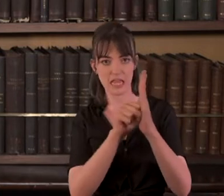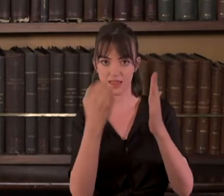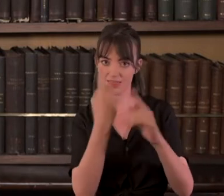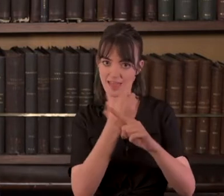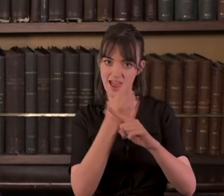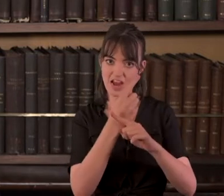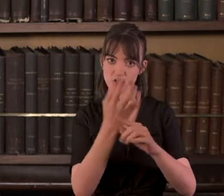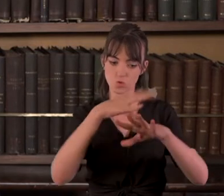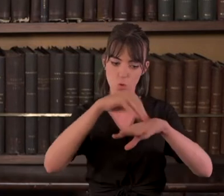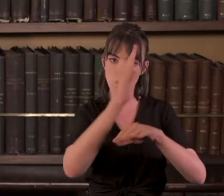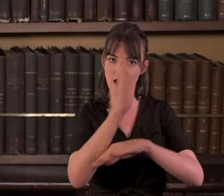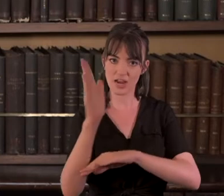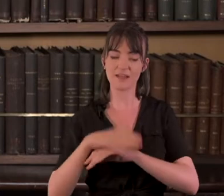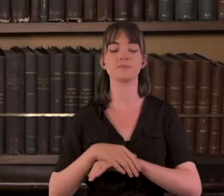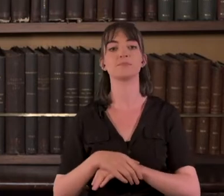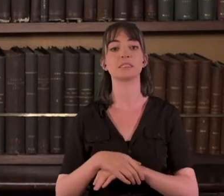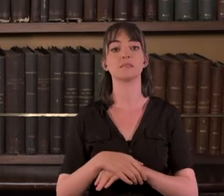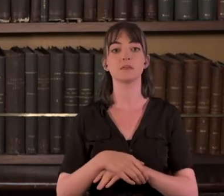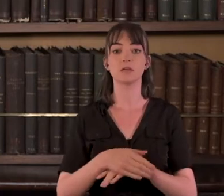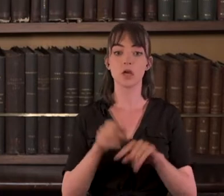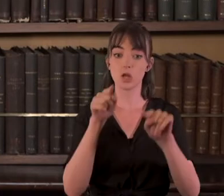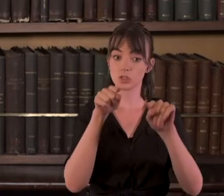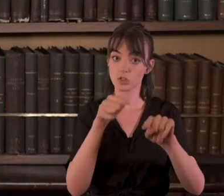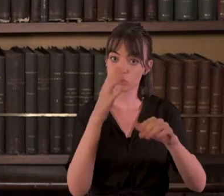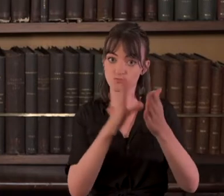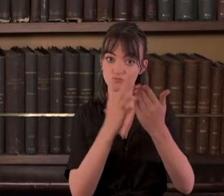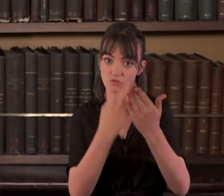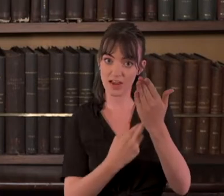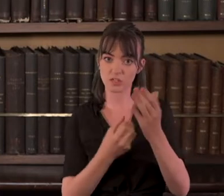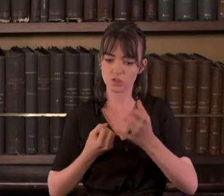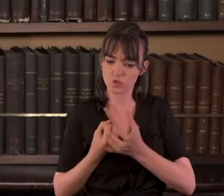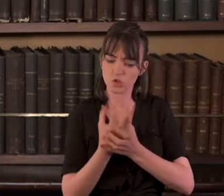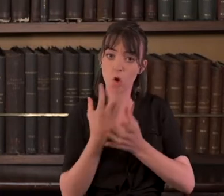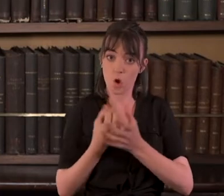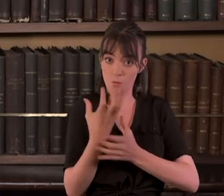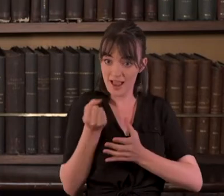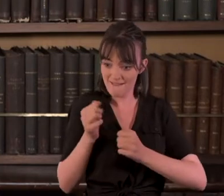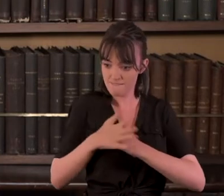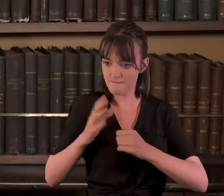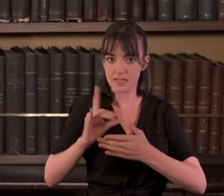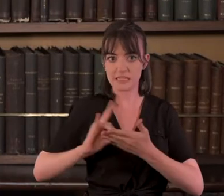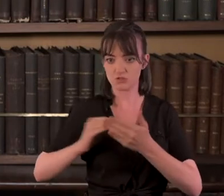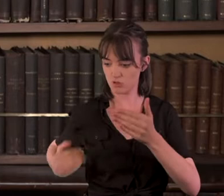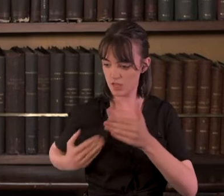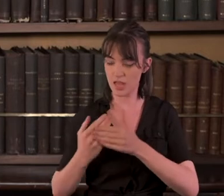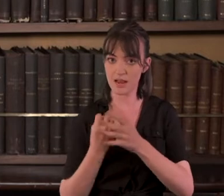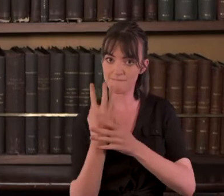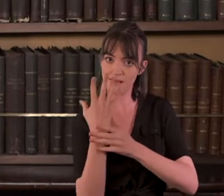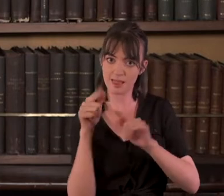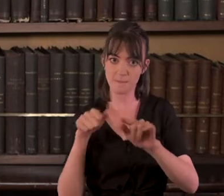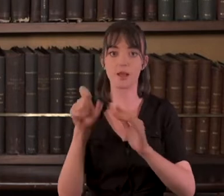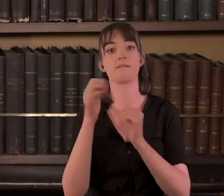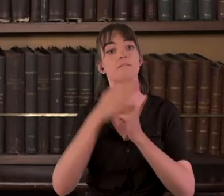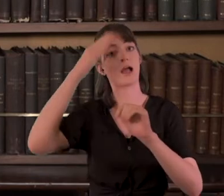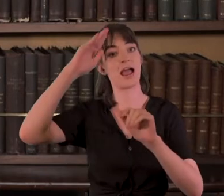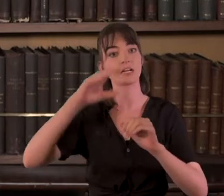Archives. These records tell the story of the evolution of the state and relate to the social, cultural, economic and political